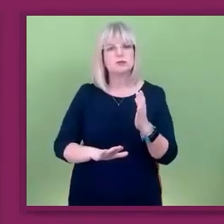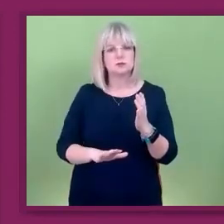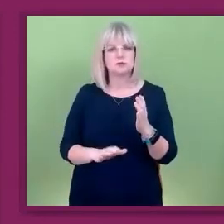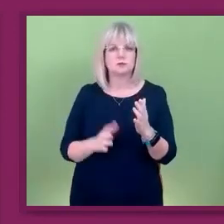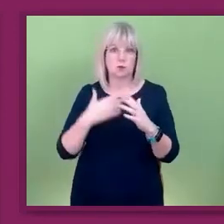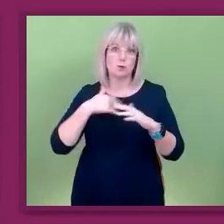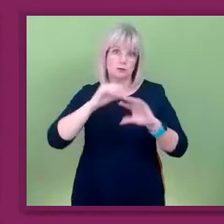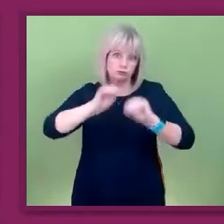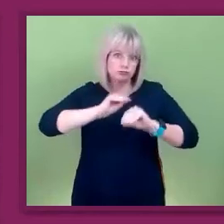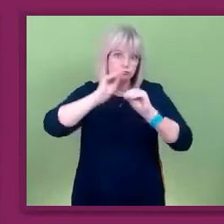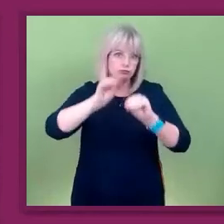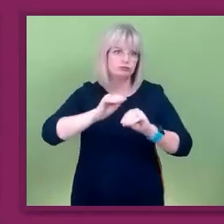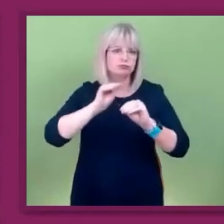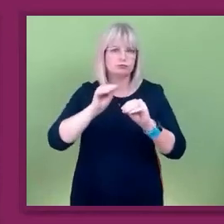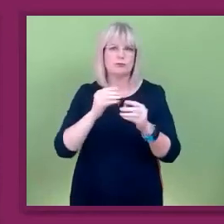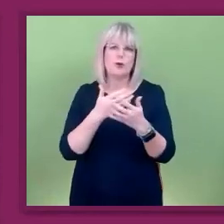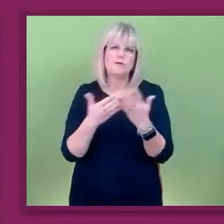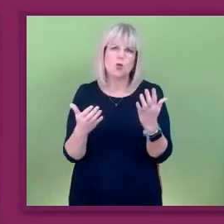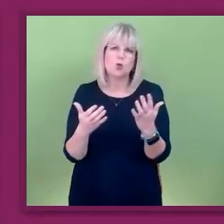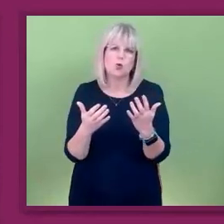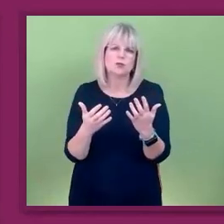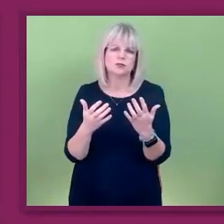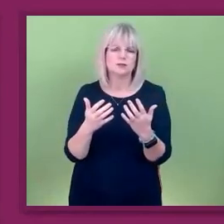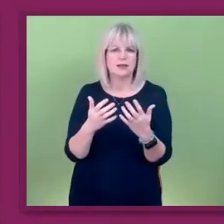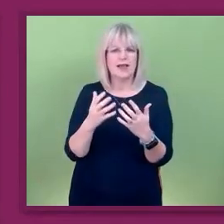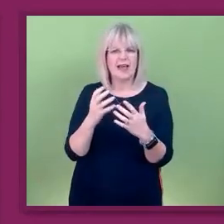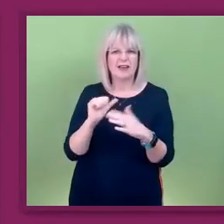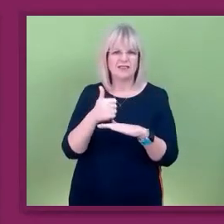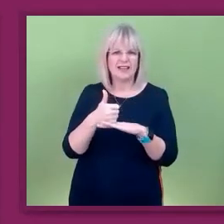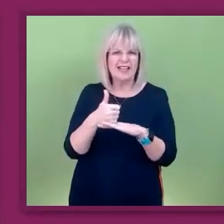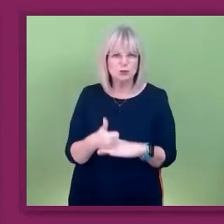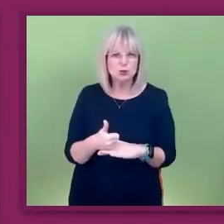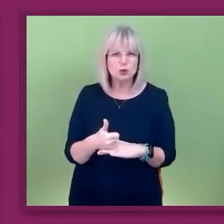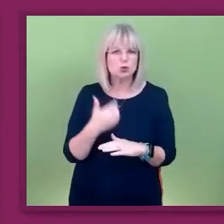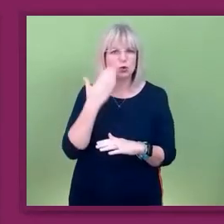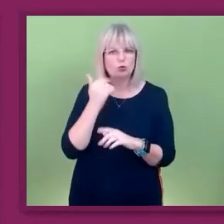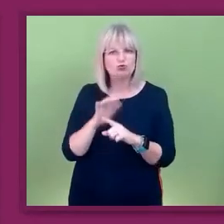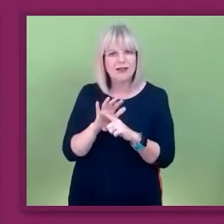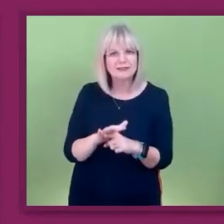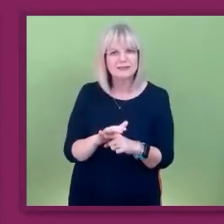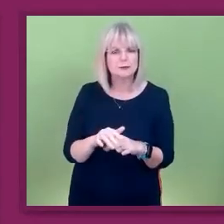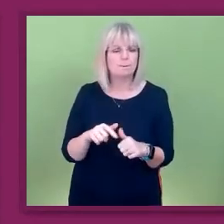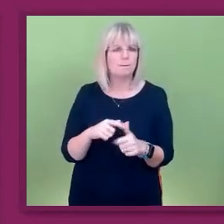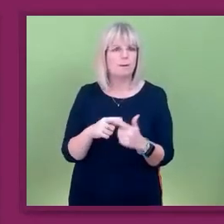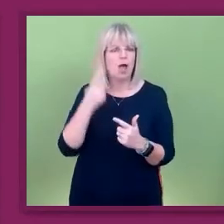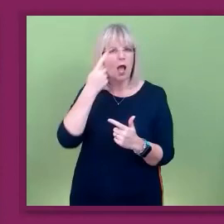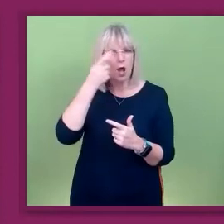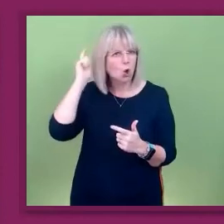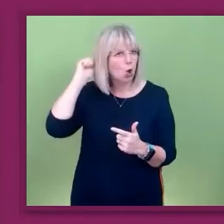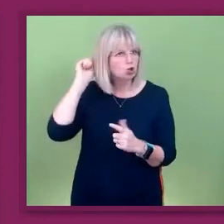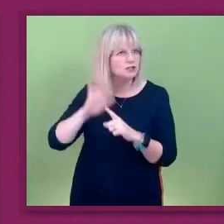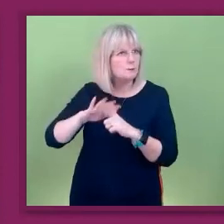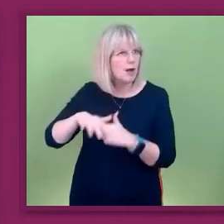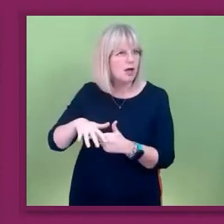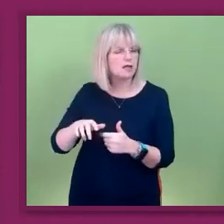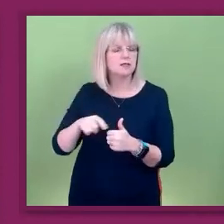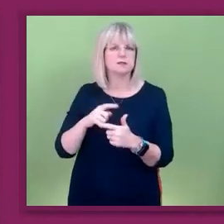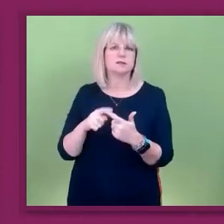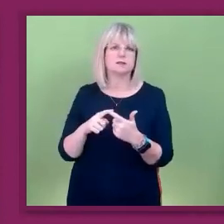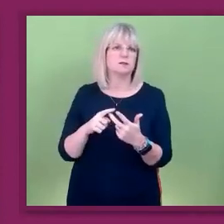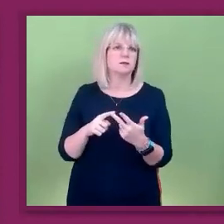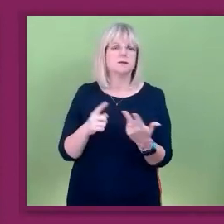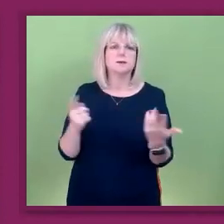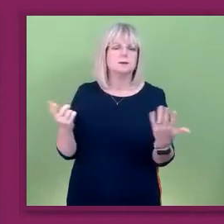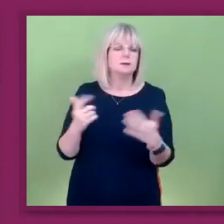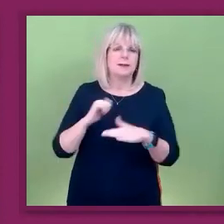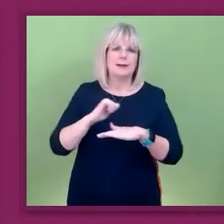is institutionalized racism, but also unconscious bias, not really being culturally competent, not understanding, some of the differences